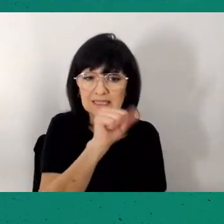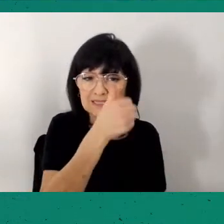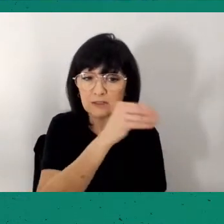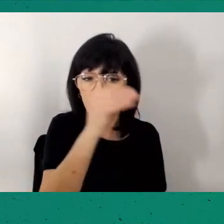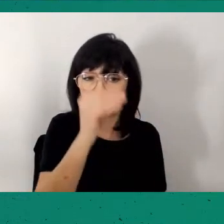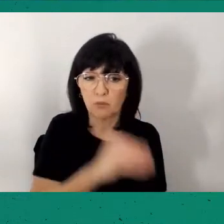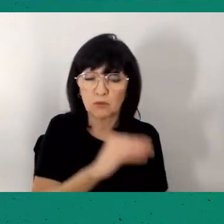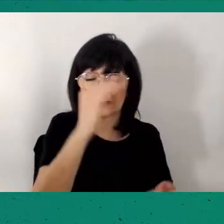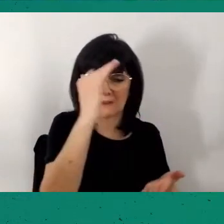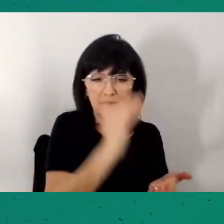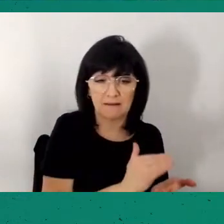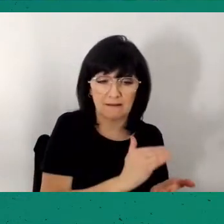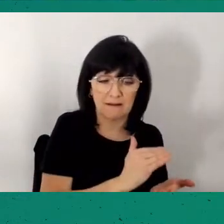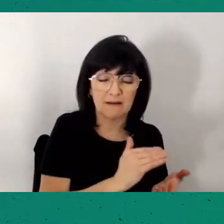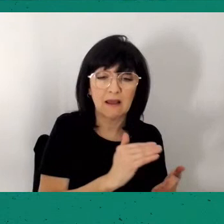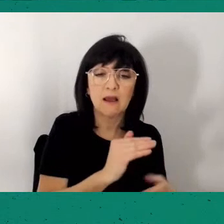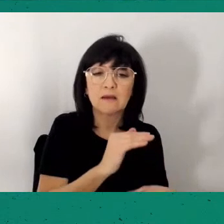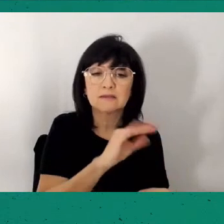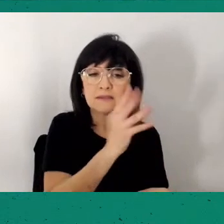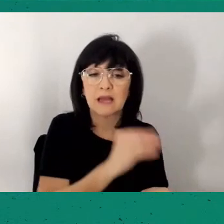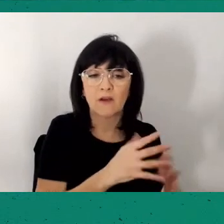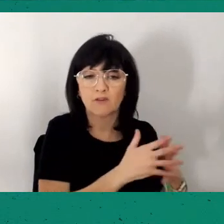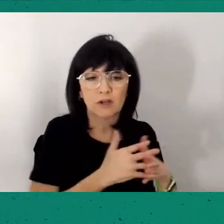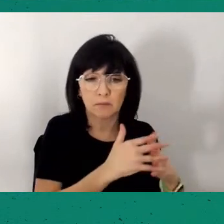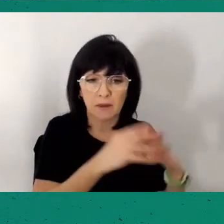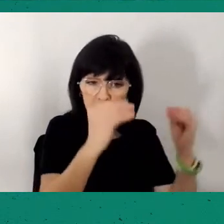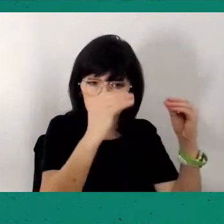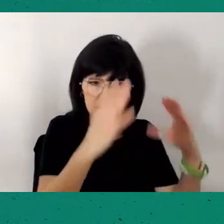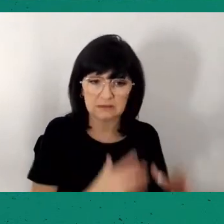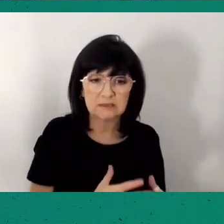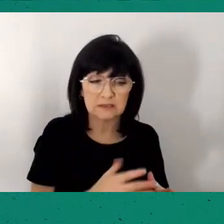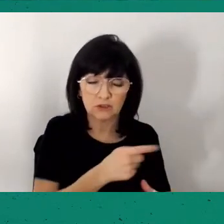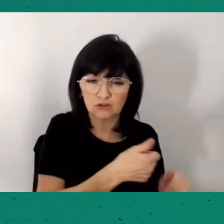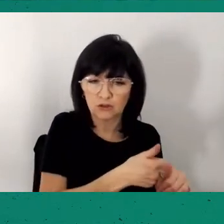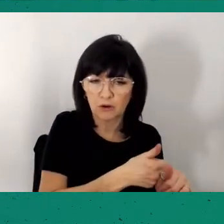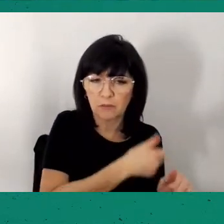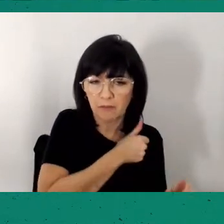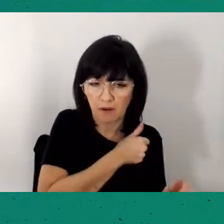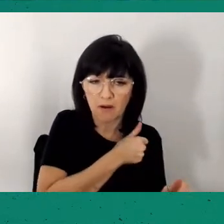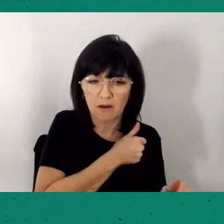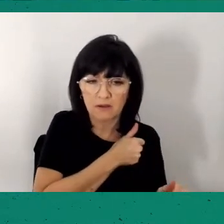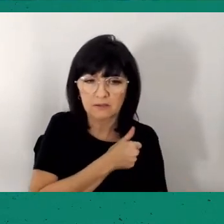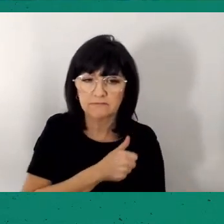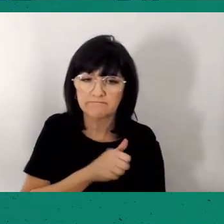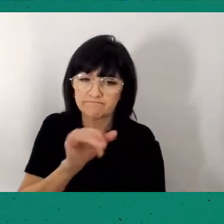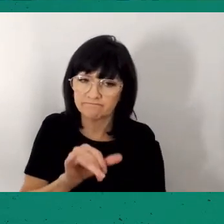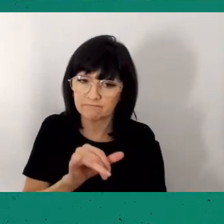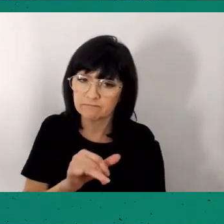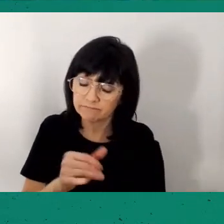his tenure compared to white counterparts statewide, this was a dramatic improvement from